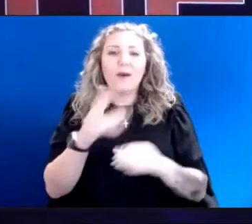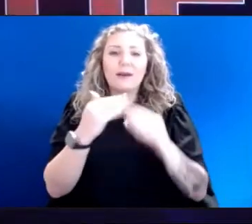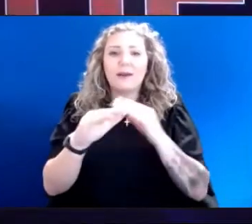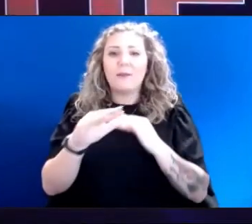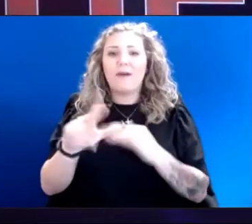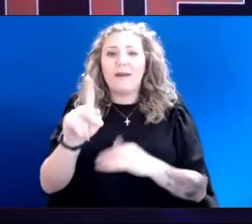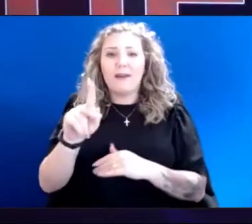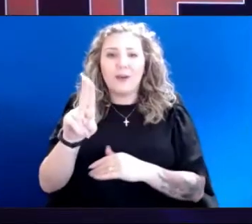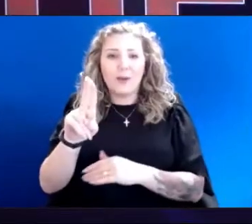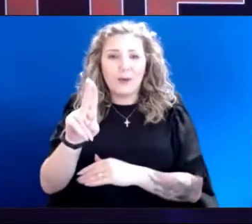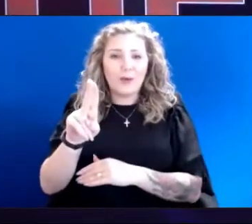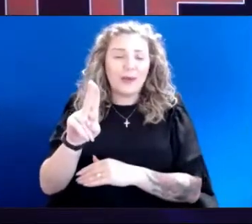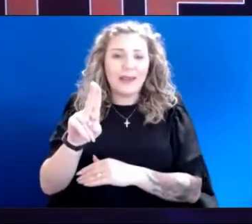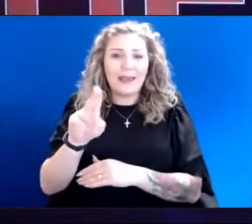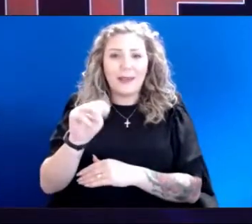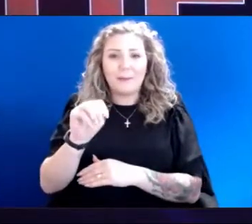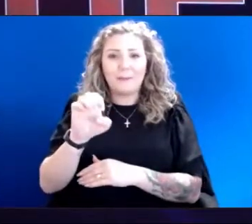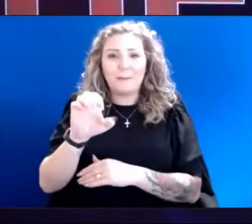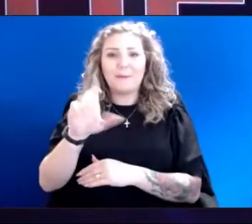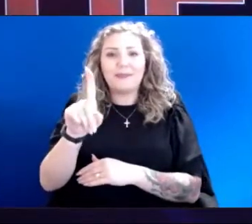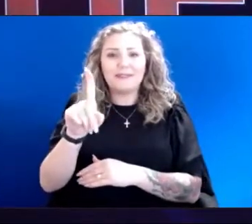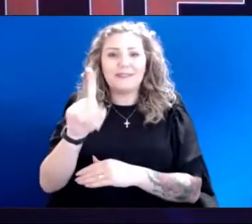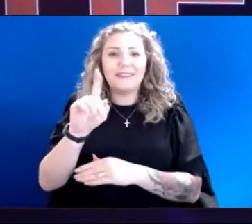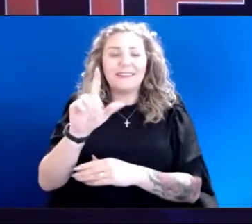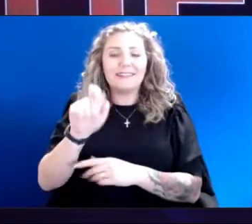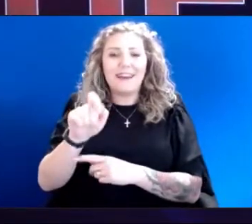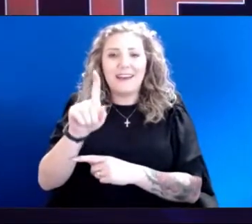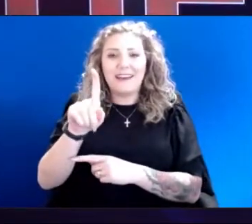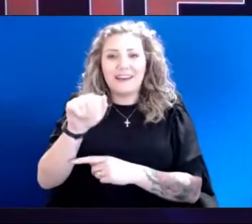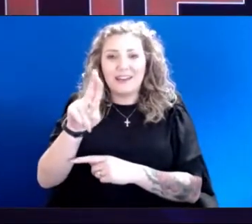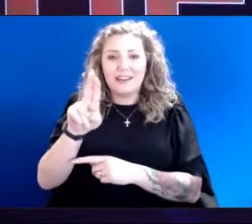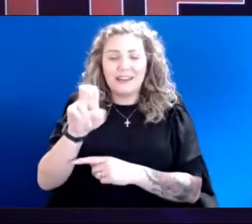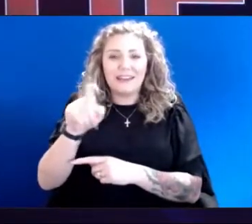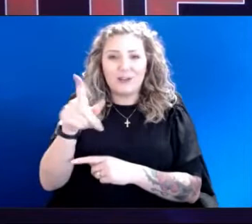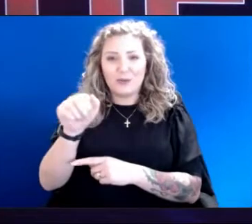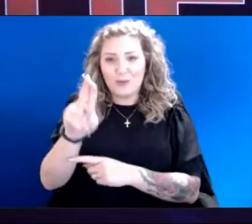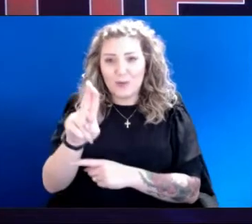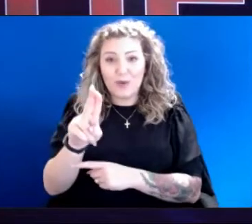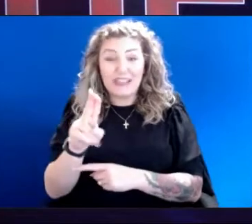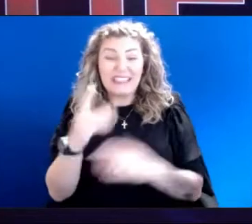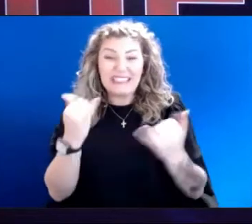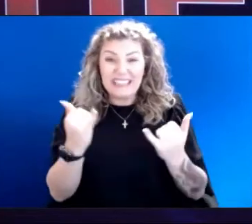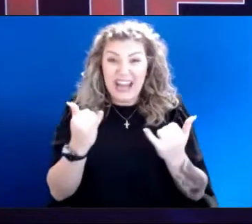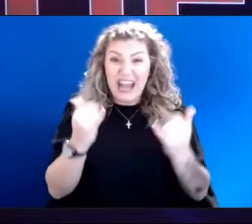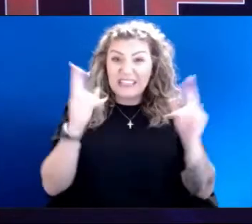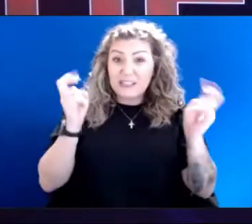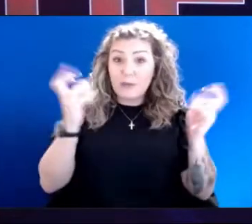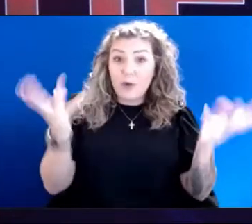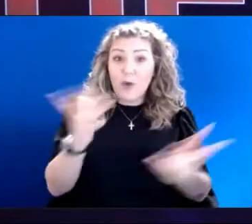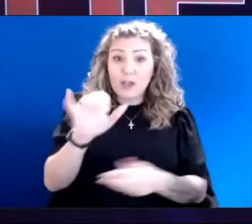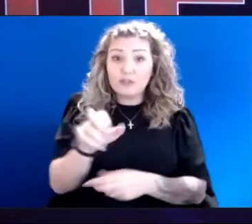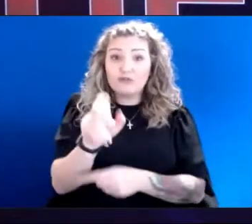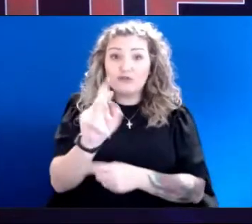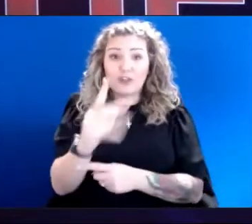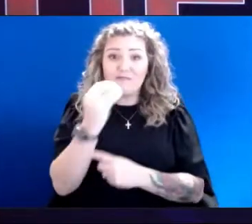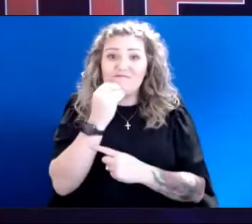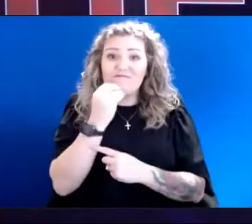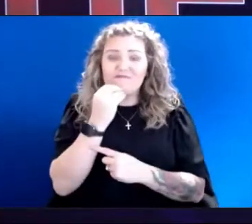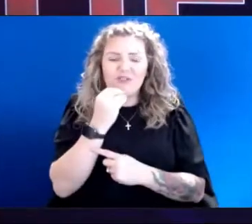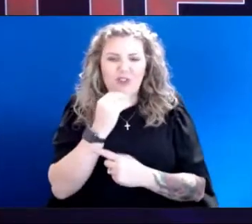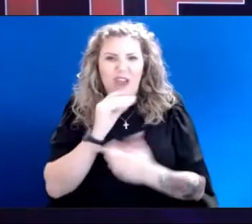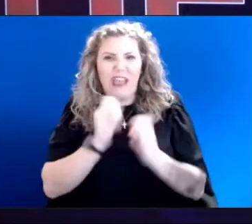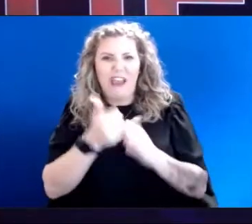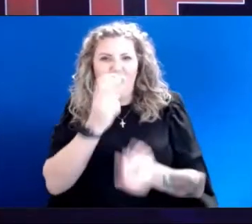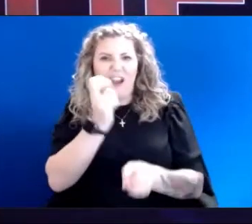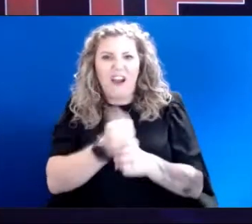allthingsheart@kumc.edu. Today's topic is junk food and why it is so darn hard to put it down once you start eating it. It can be a really helpless feeling. You